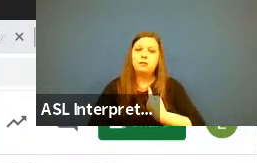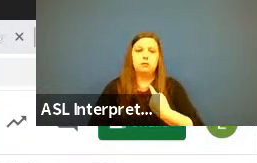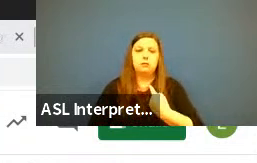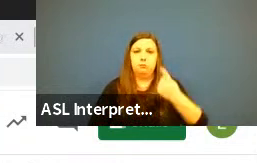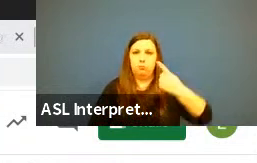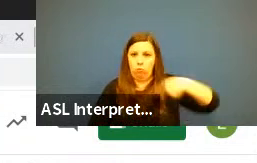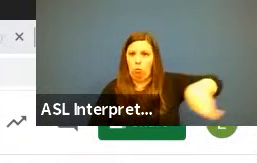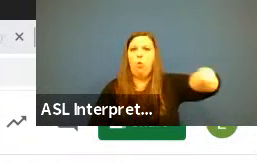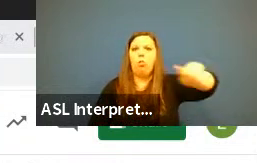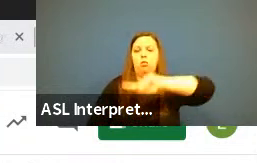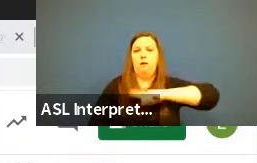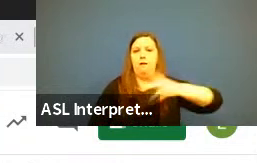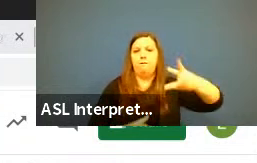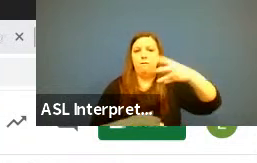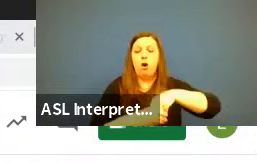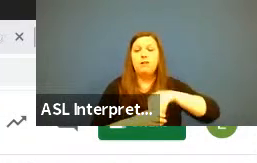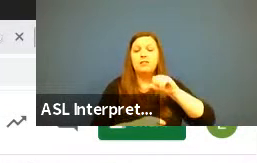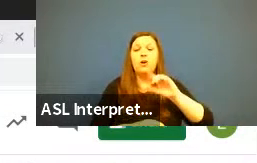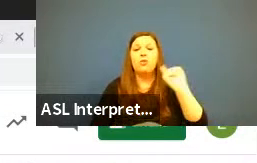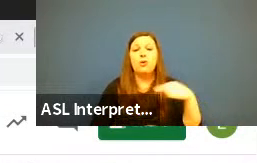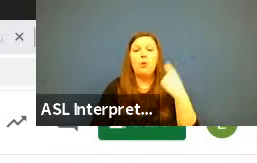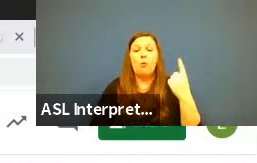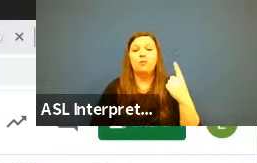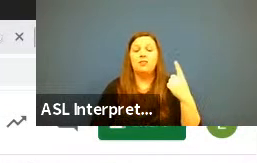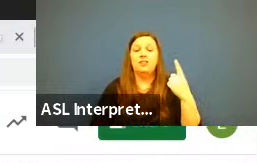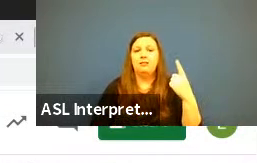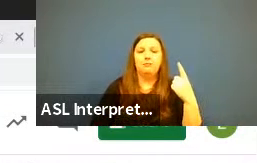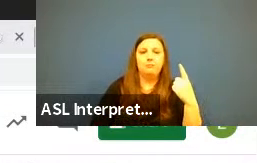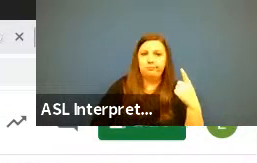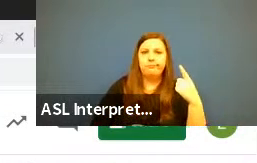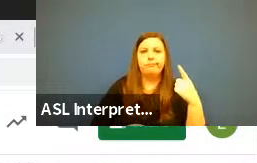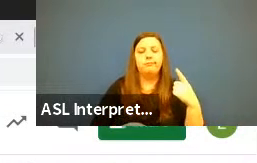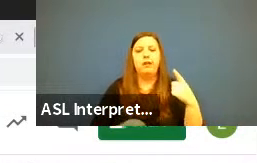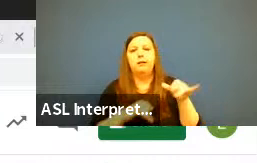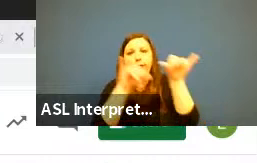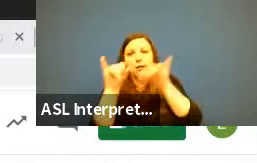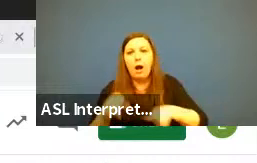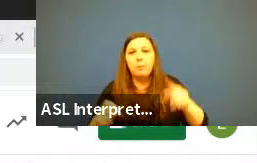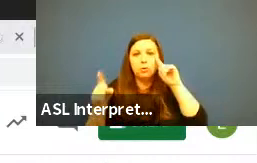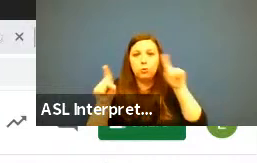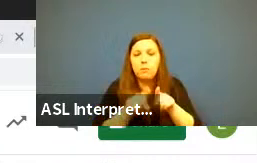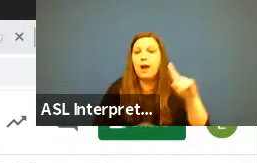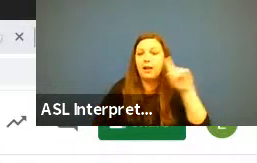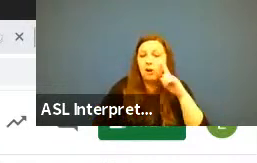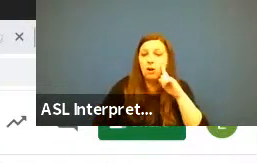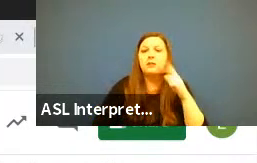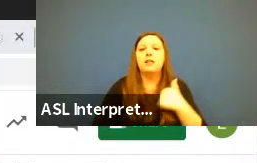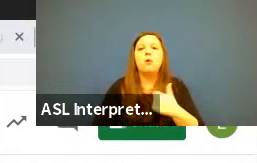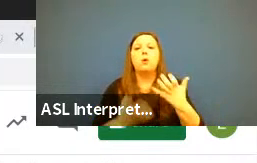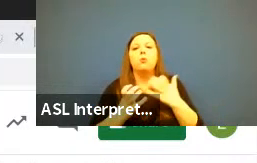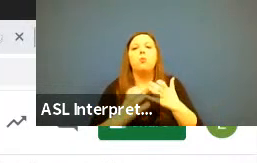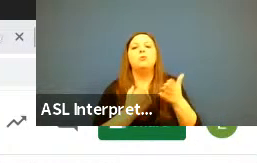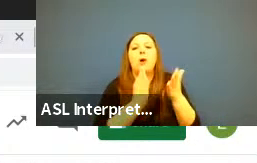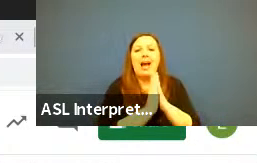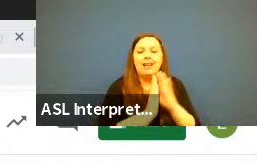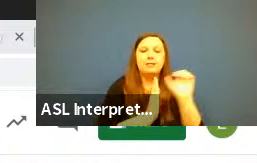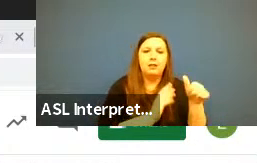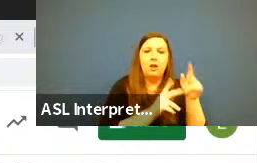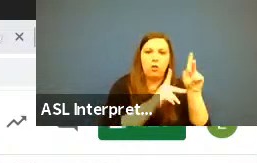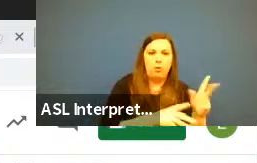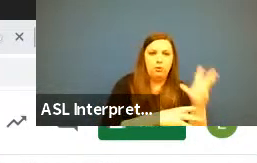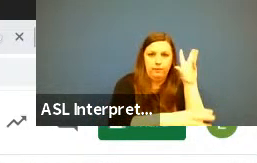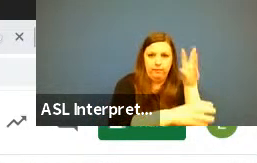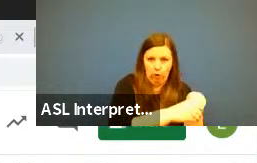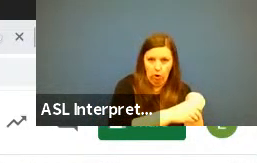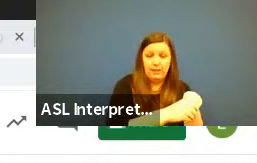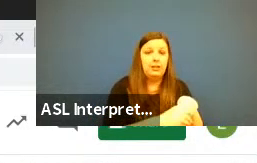hear is that we want to ask someone outside of the board to do this. Now, whether that's GSBA or if we want to ask